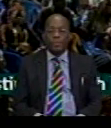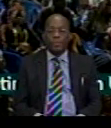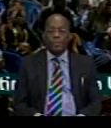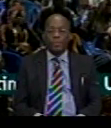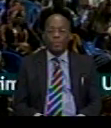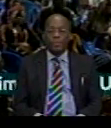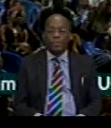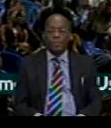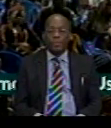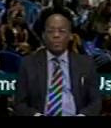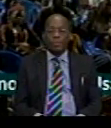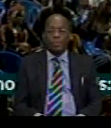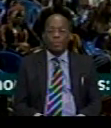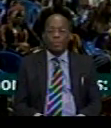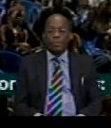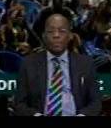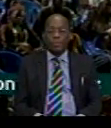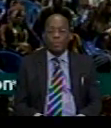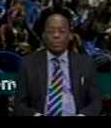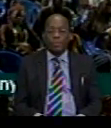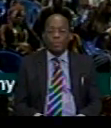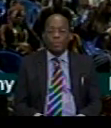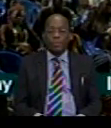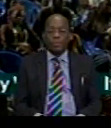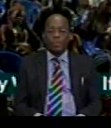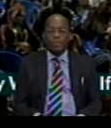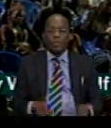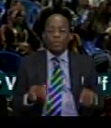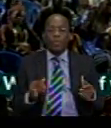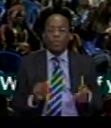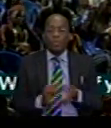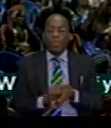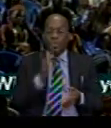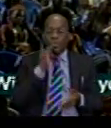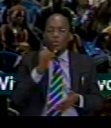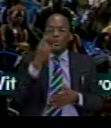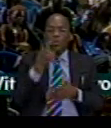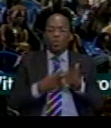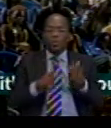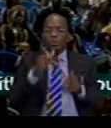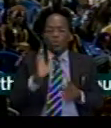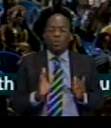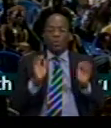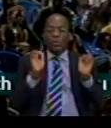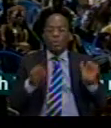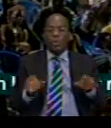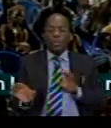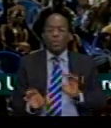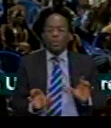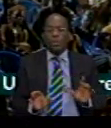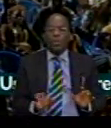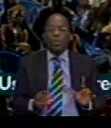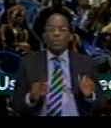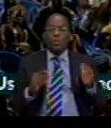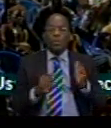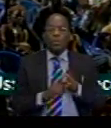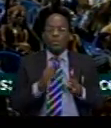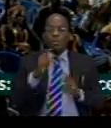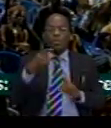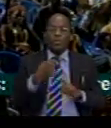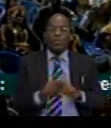And that is what God can do. And then we'll bring you this also, coming from Mary. Mary on YouTube